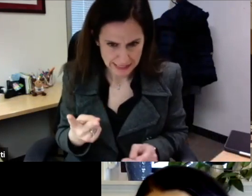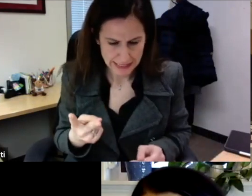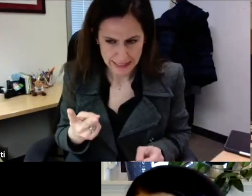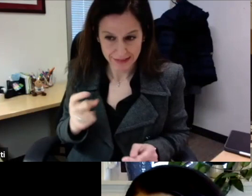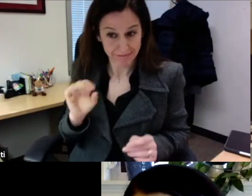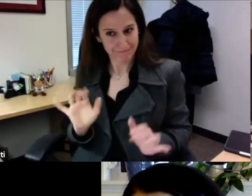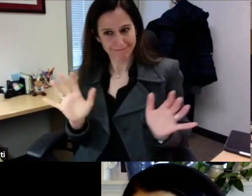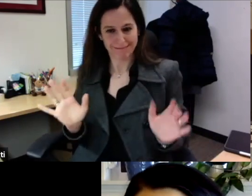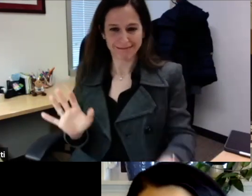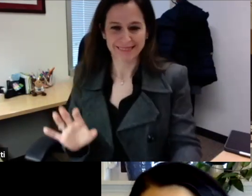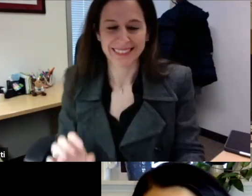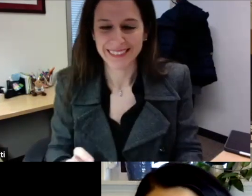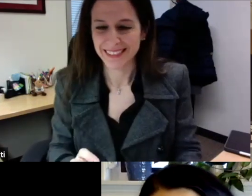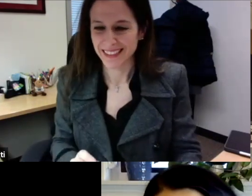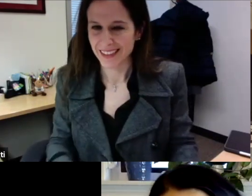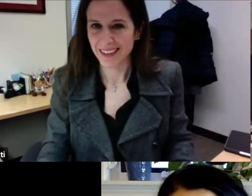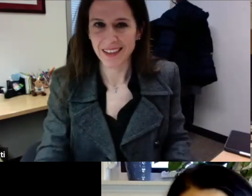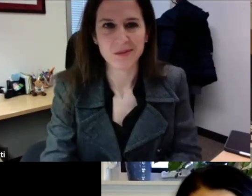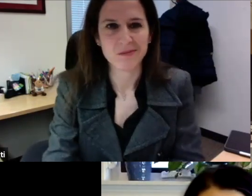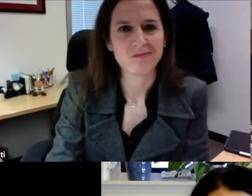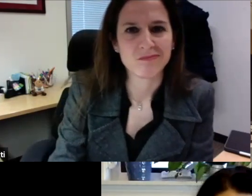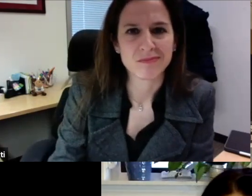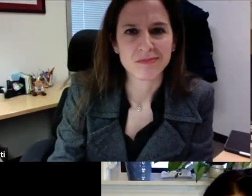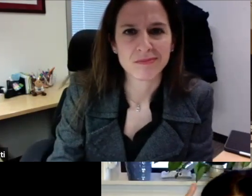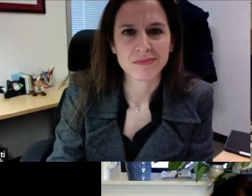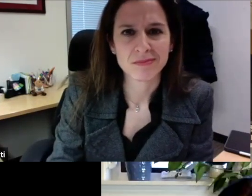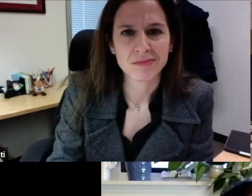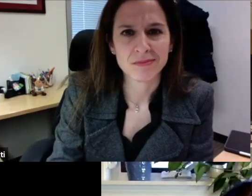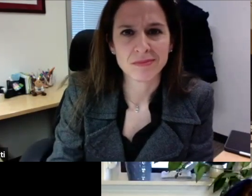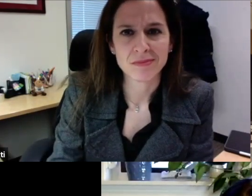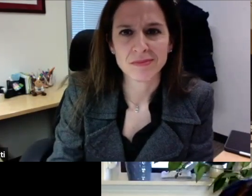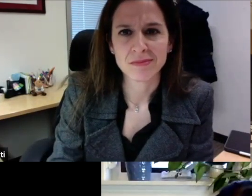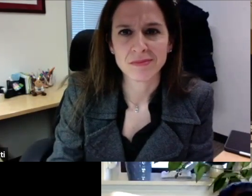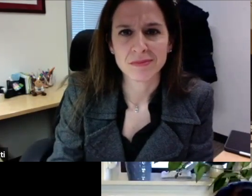Okay, it seems as though people aren't able to see us.